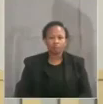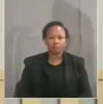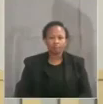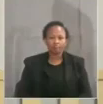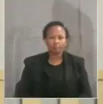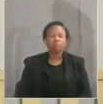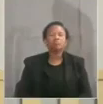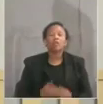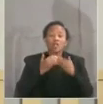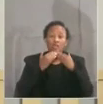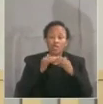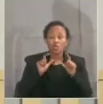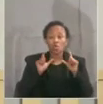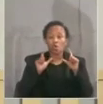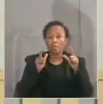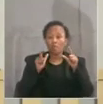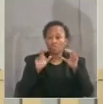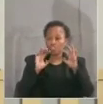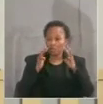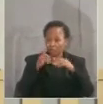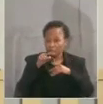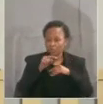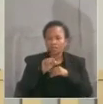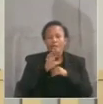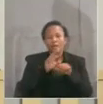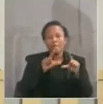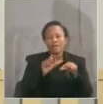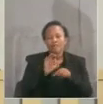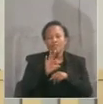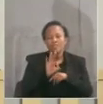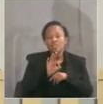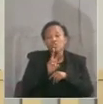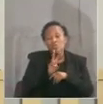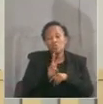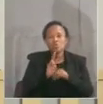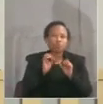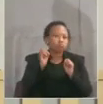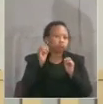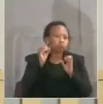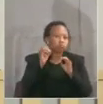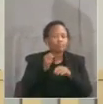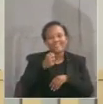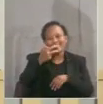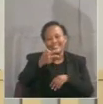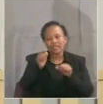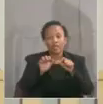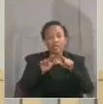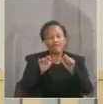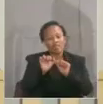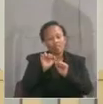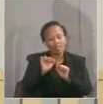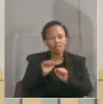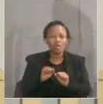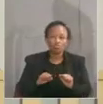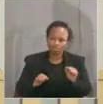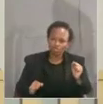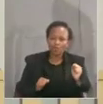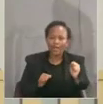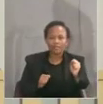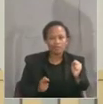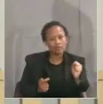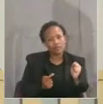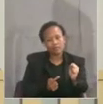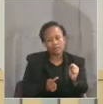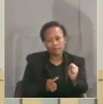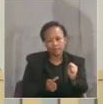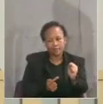Commissioners, paragraph 32 talks to the second level of the strategy when then